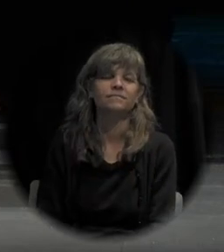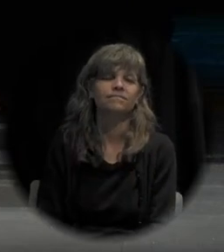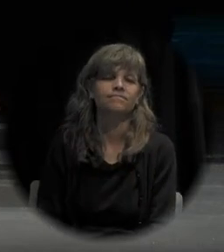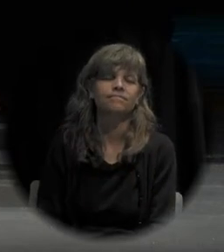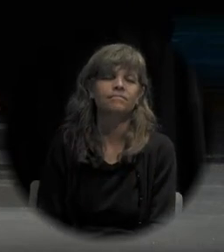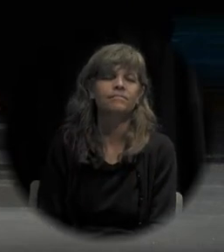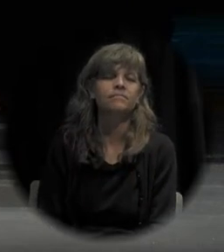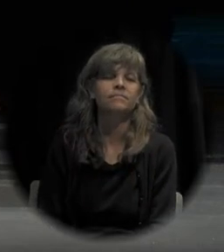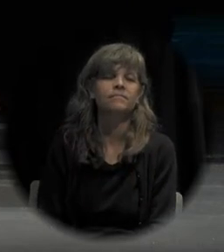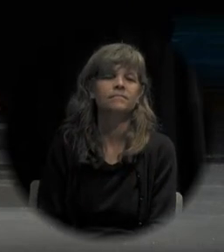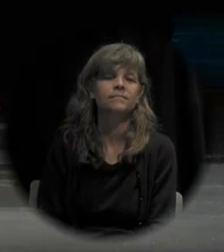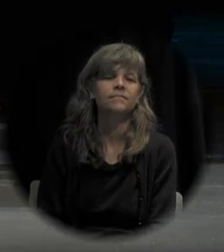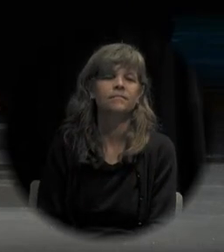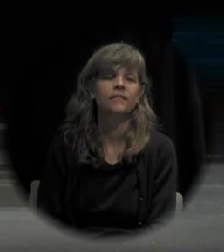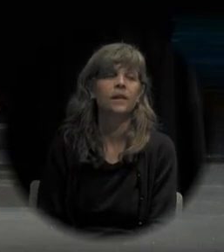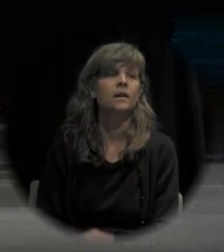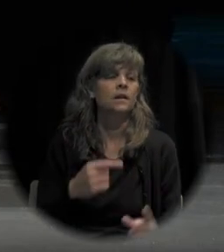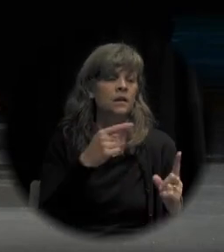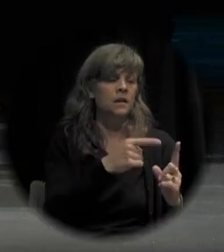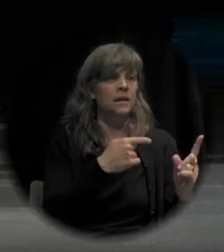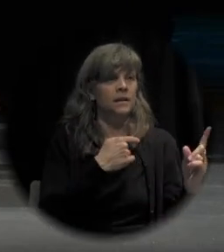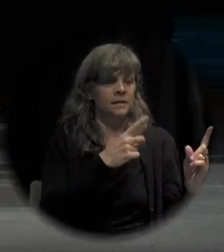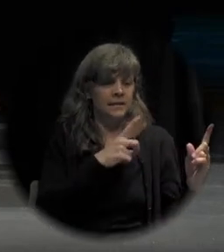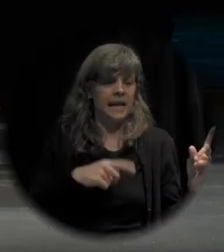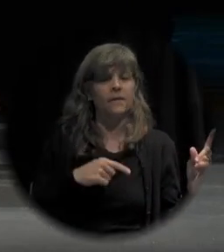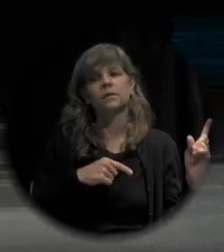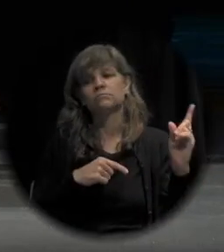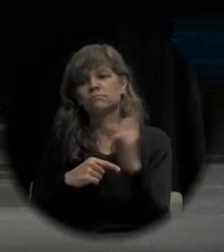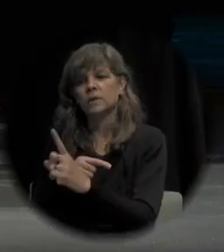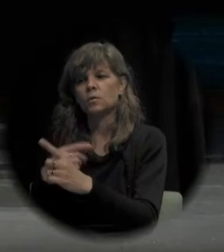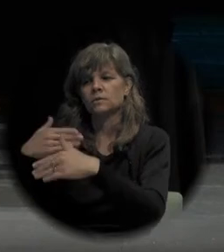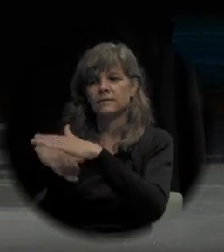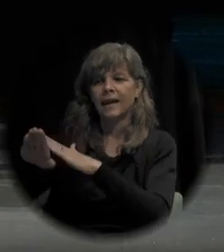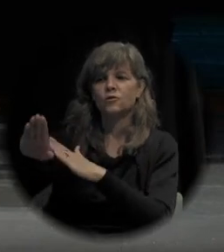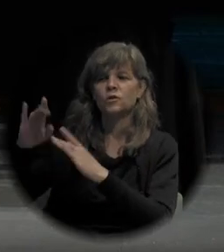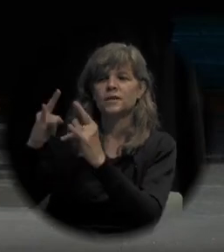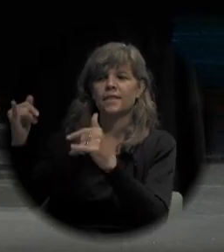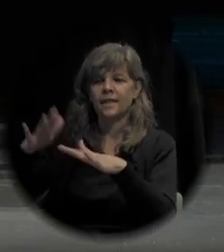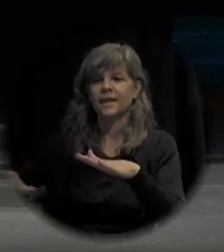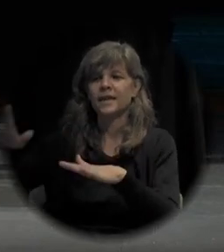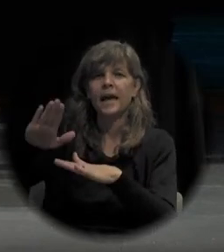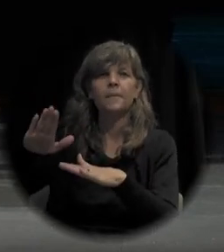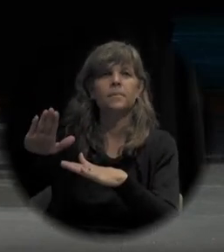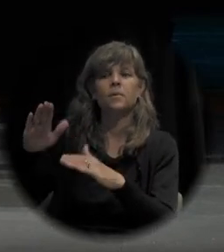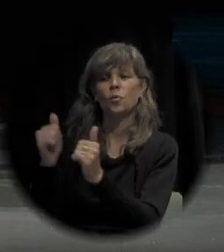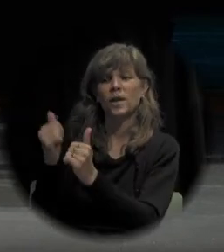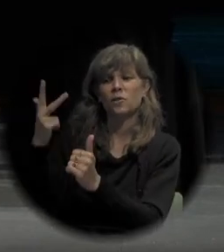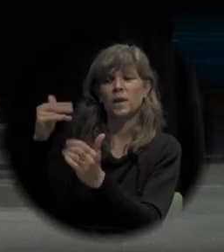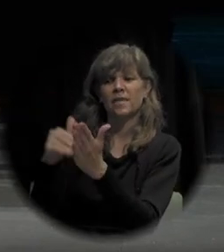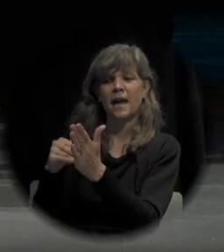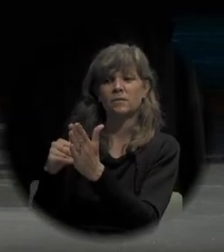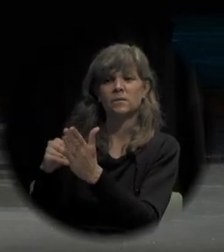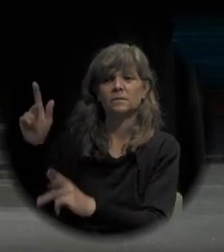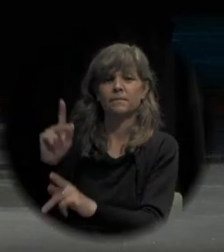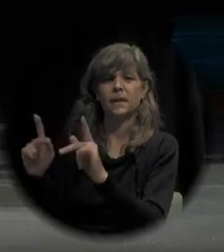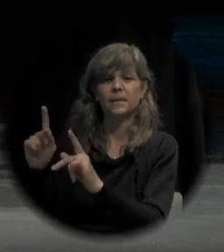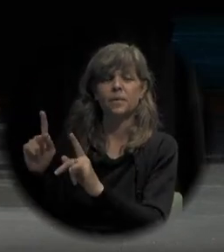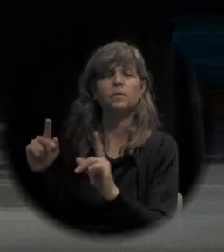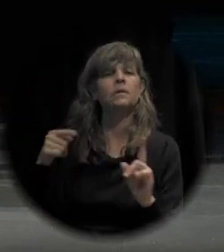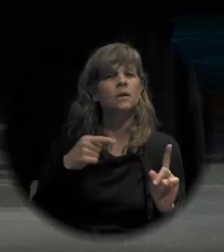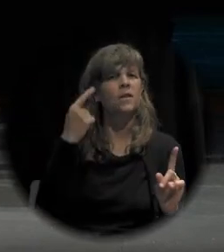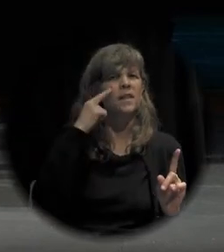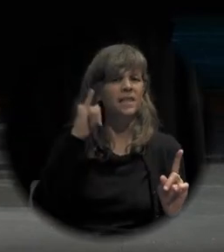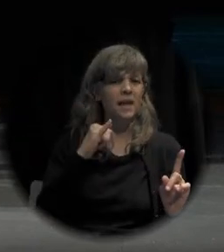When he walks into an army of 3,000 to face Saul, you're not thinking, oh, he's afraid. You're thinking, the guy's